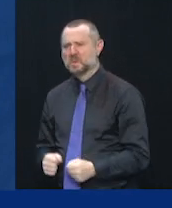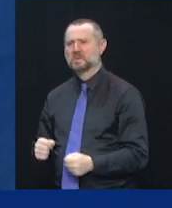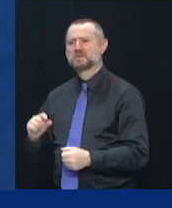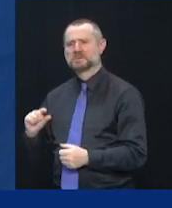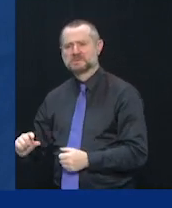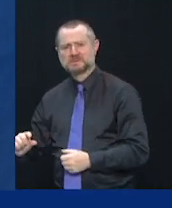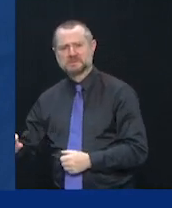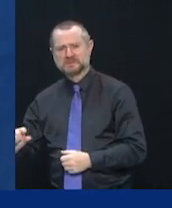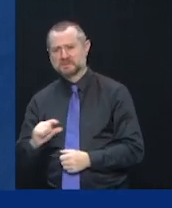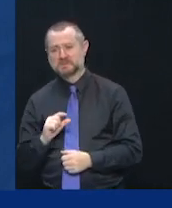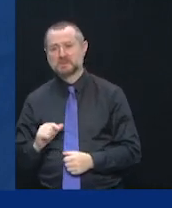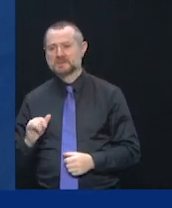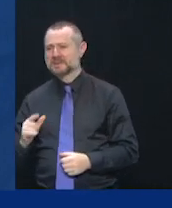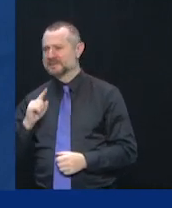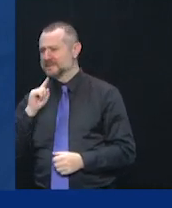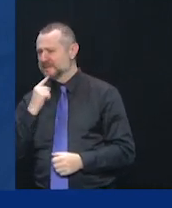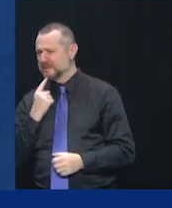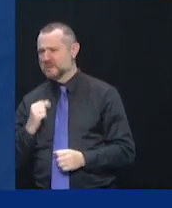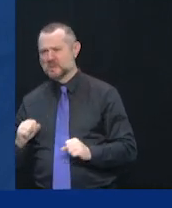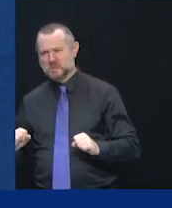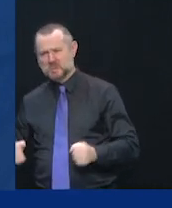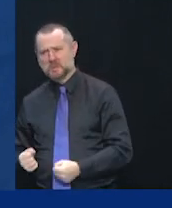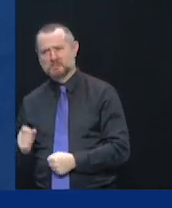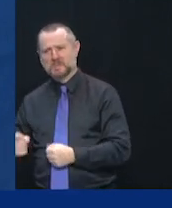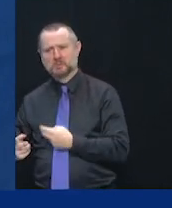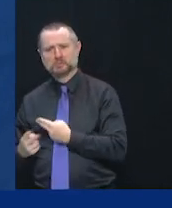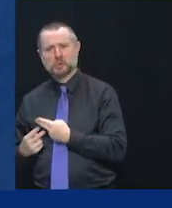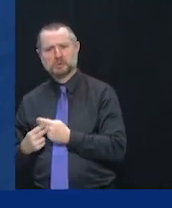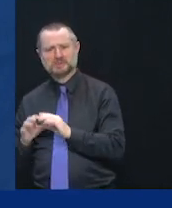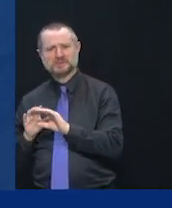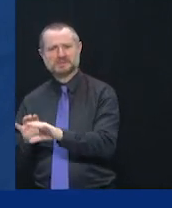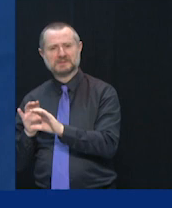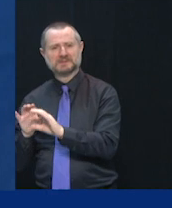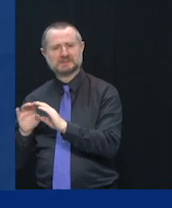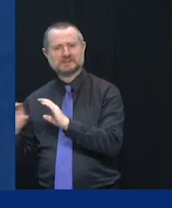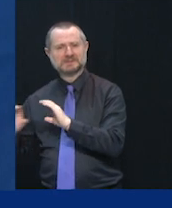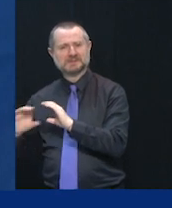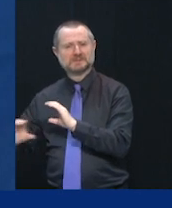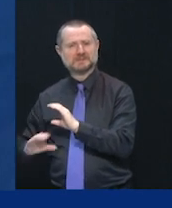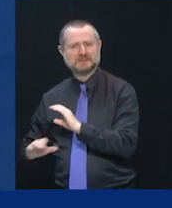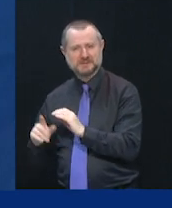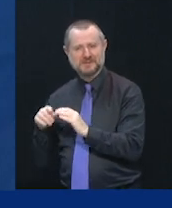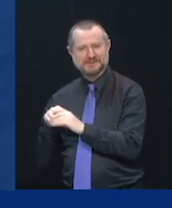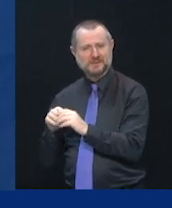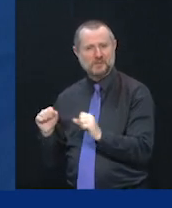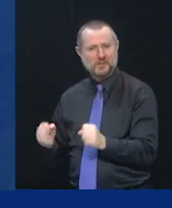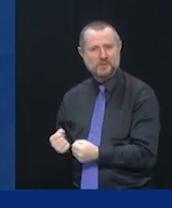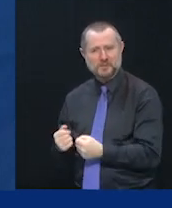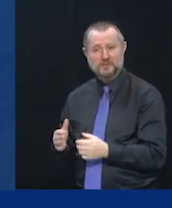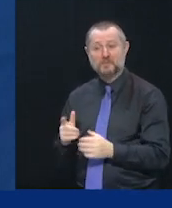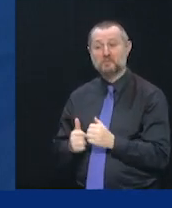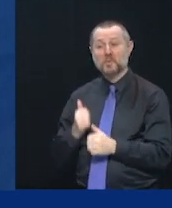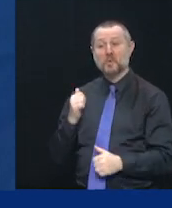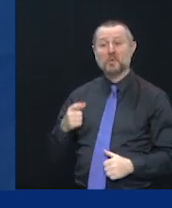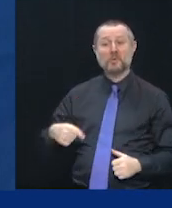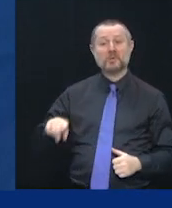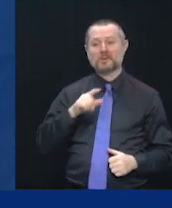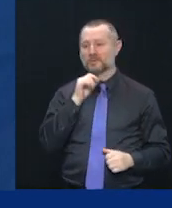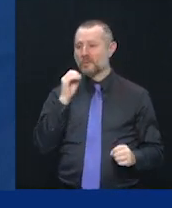requires significant cold storage that most facilities don't have.